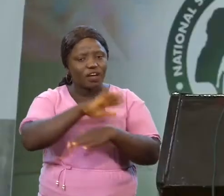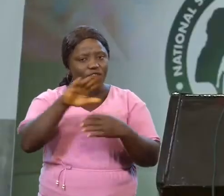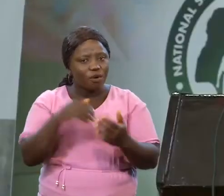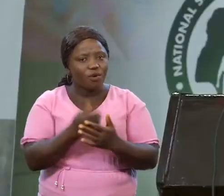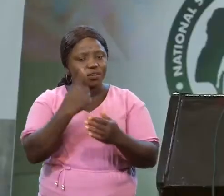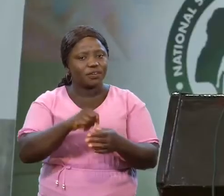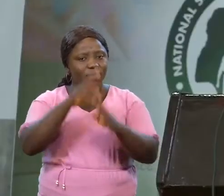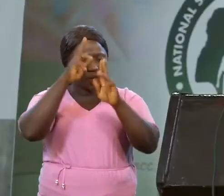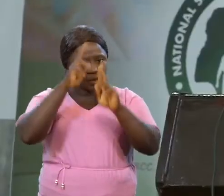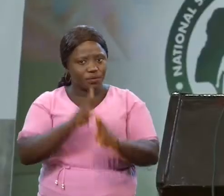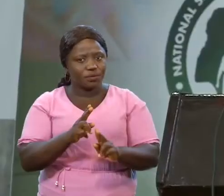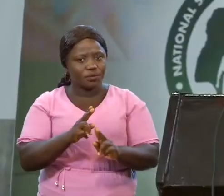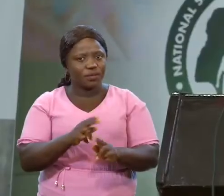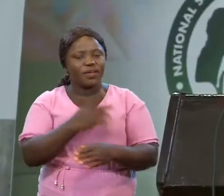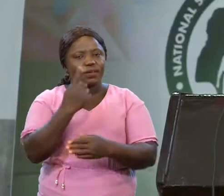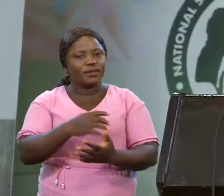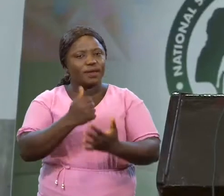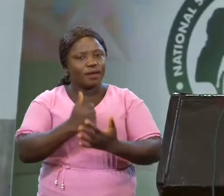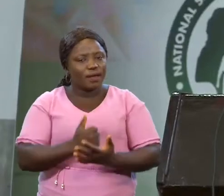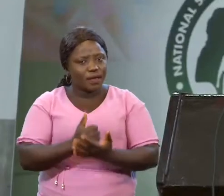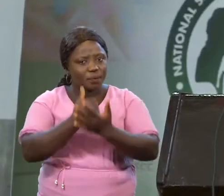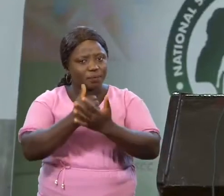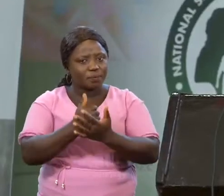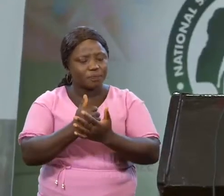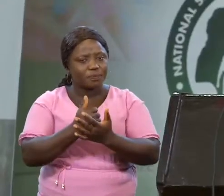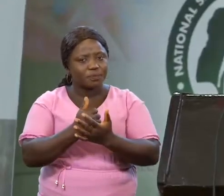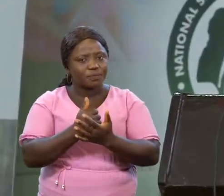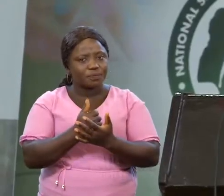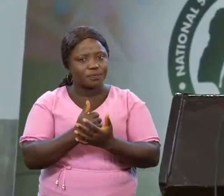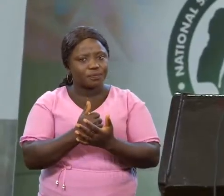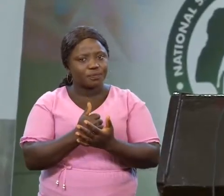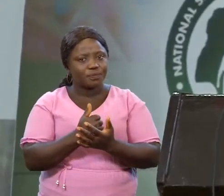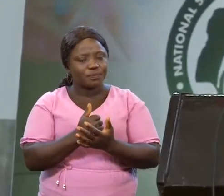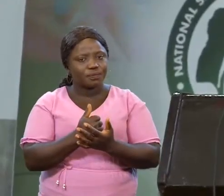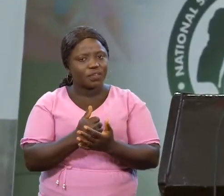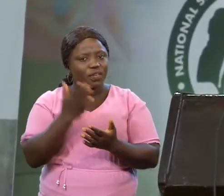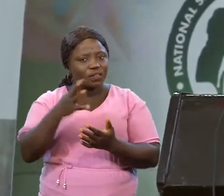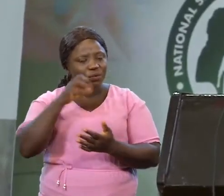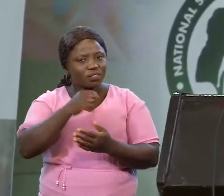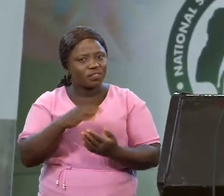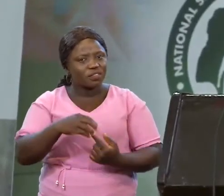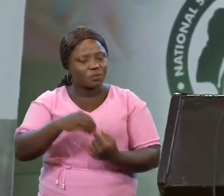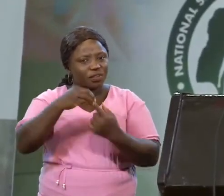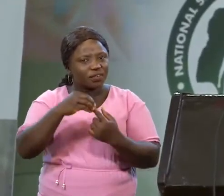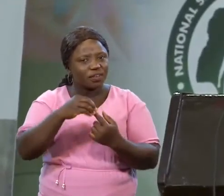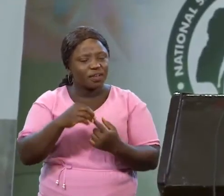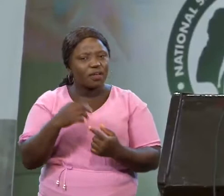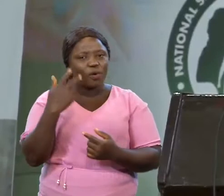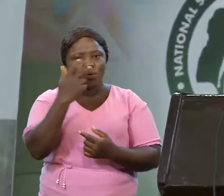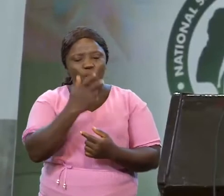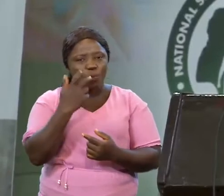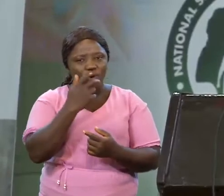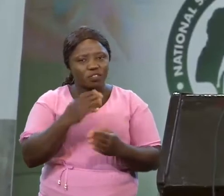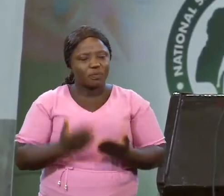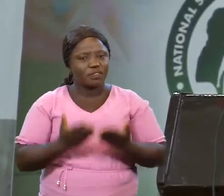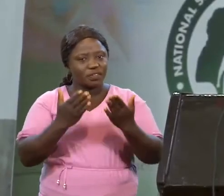all the hills, the help, and the honor. There was a spoken words